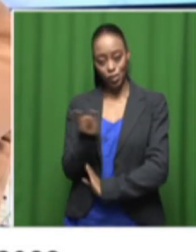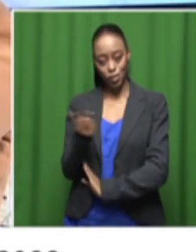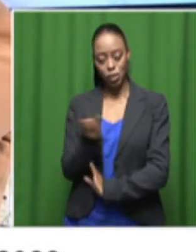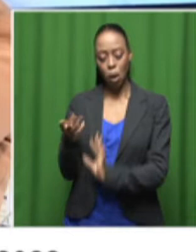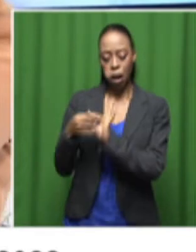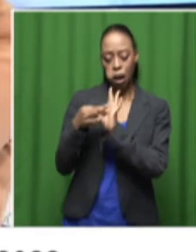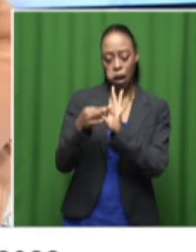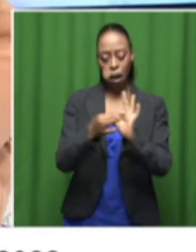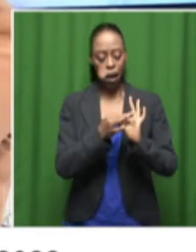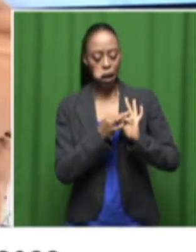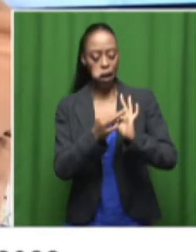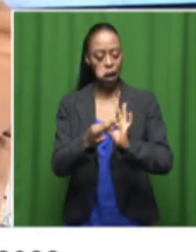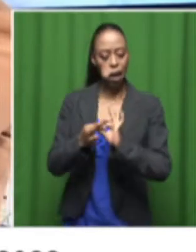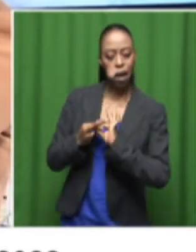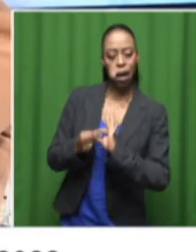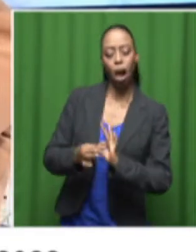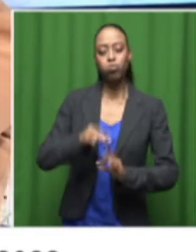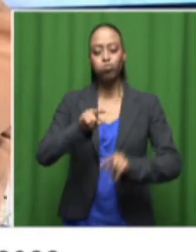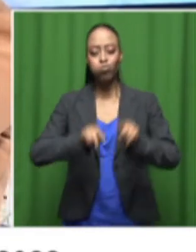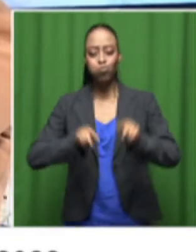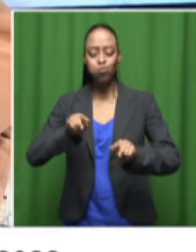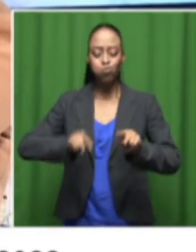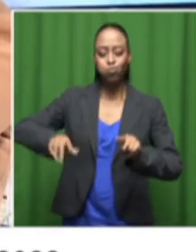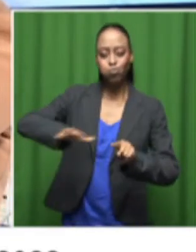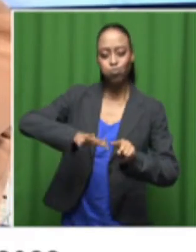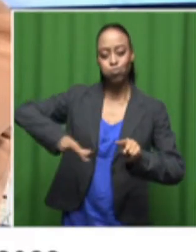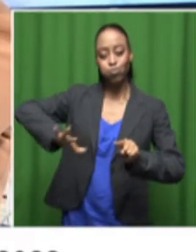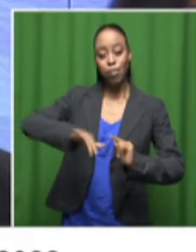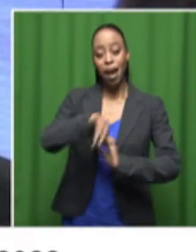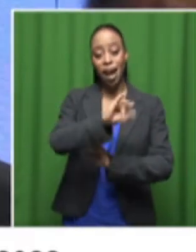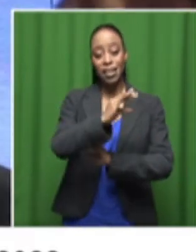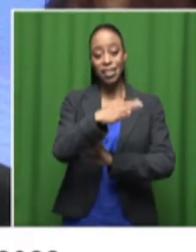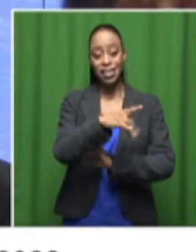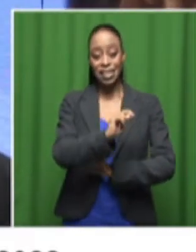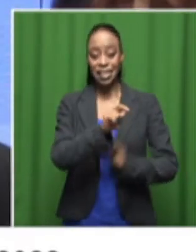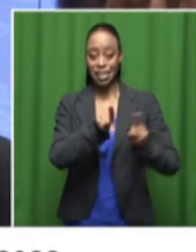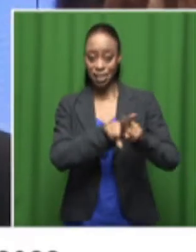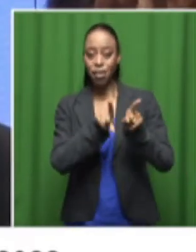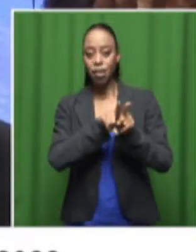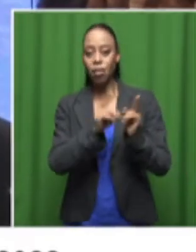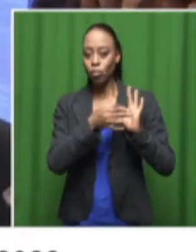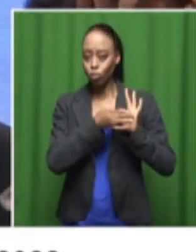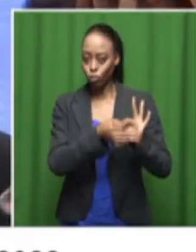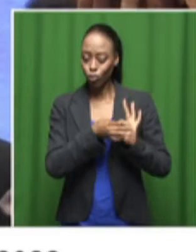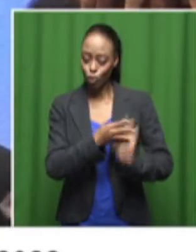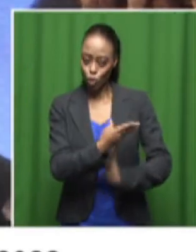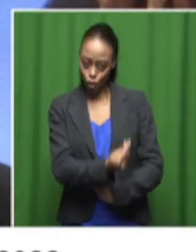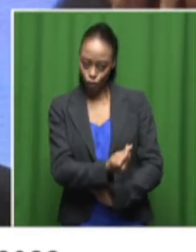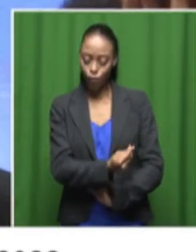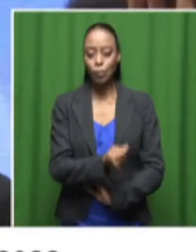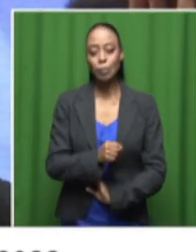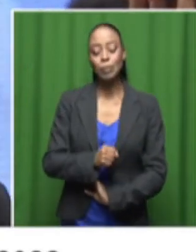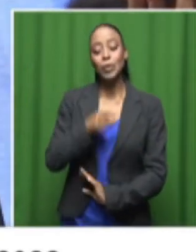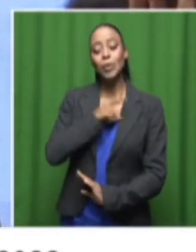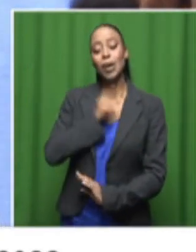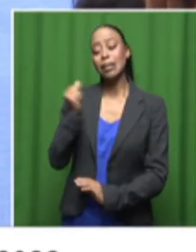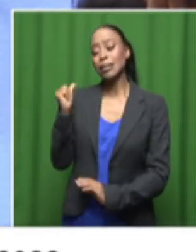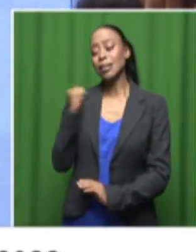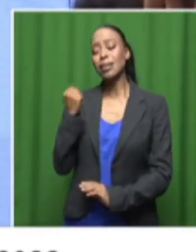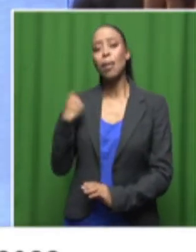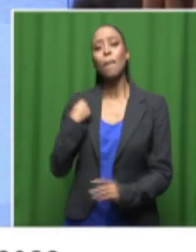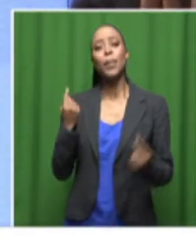in various areas, of course, ICT being one of them. Already, when I came here